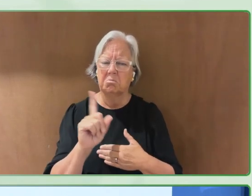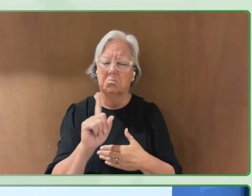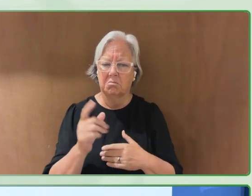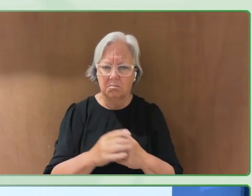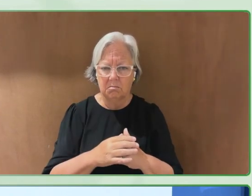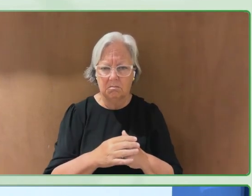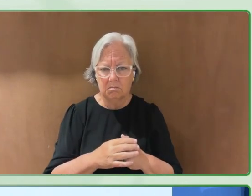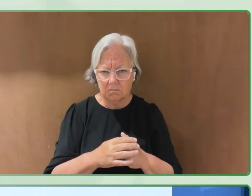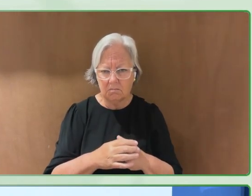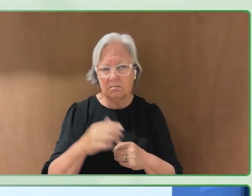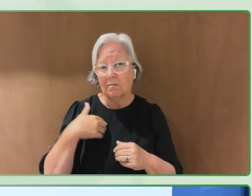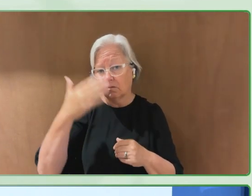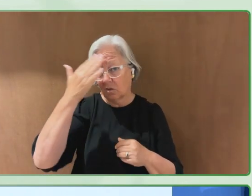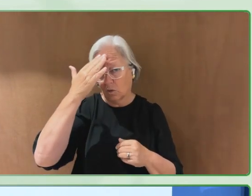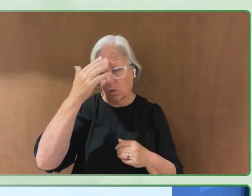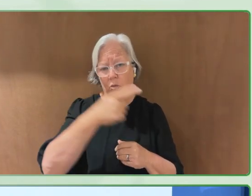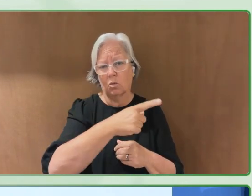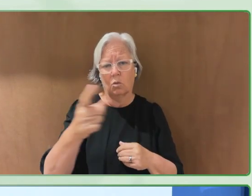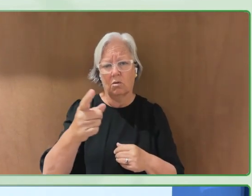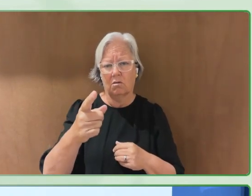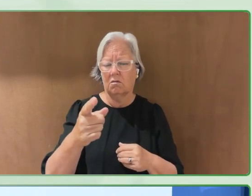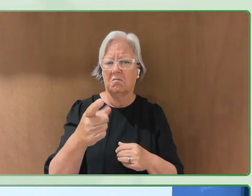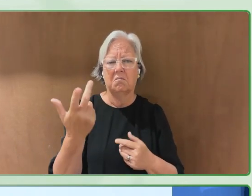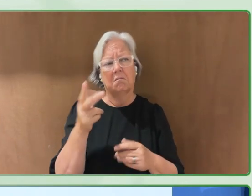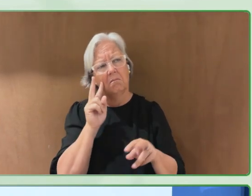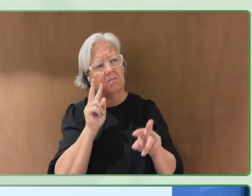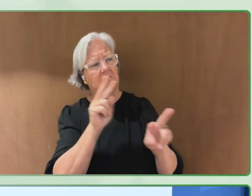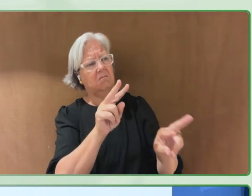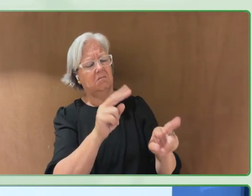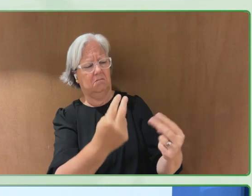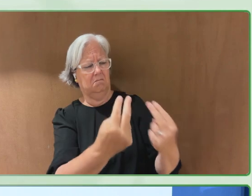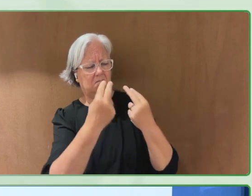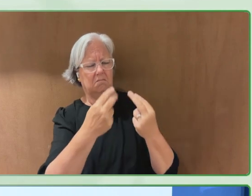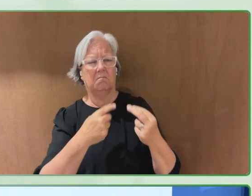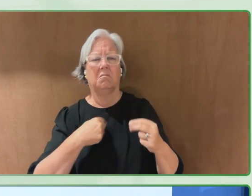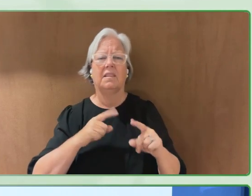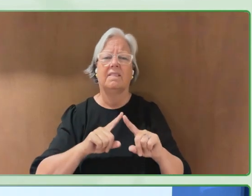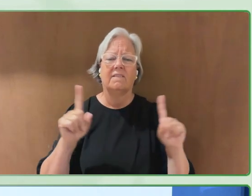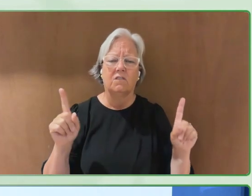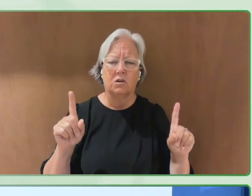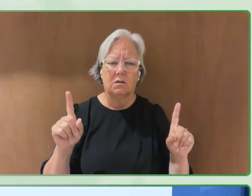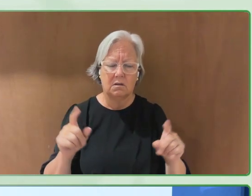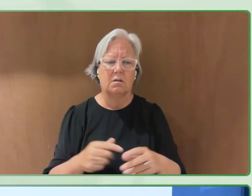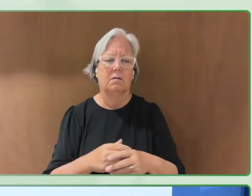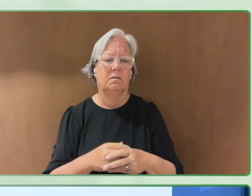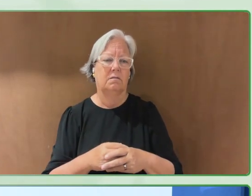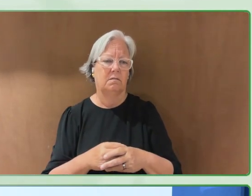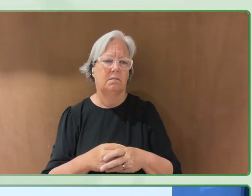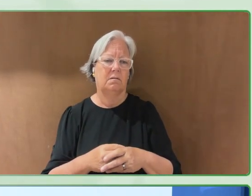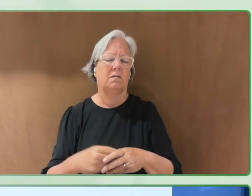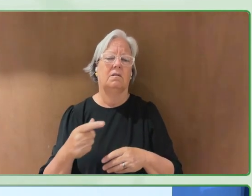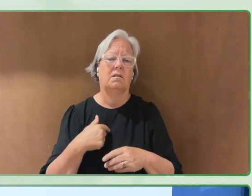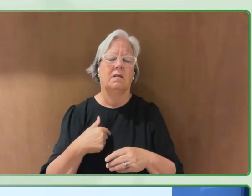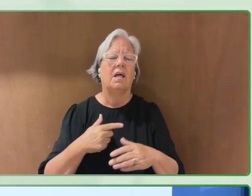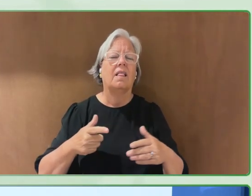feel when people see you different. I born in a little rural area in